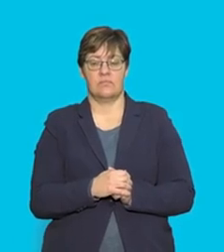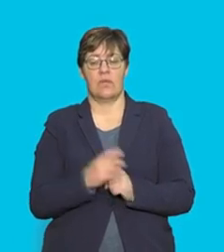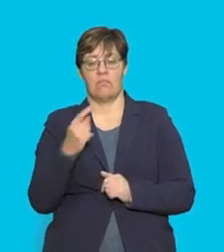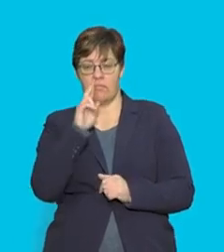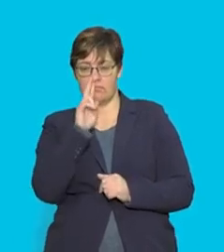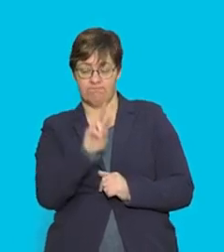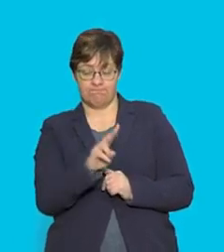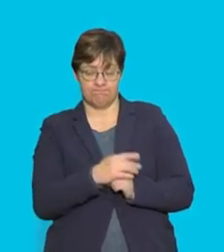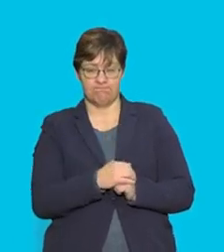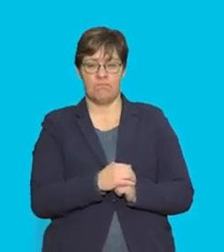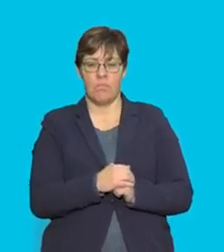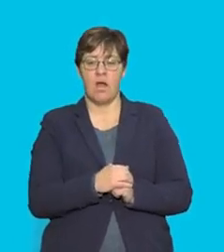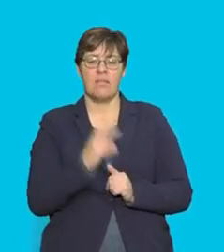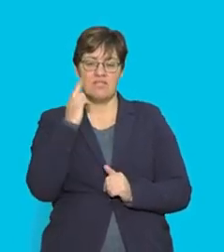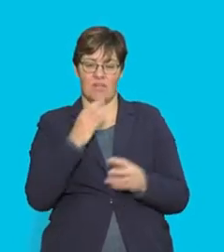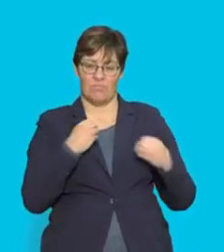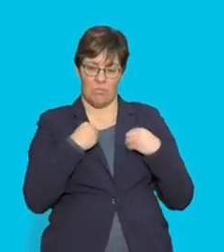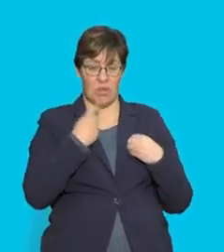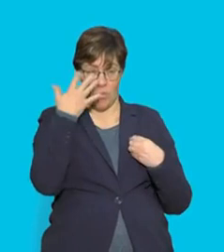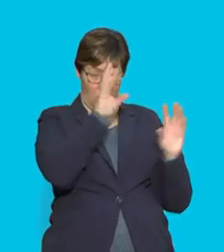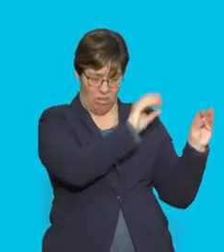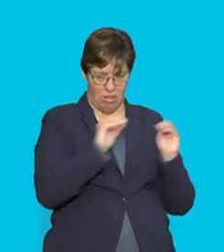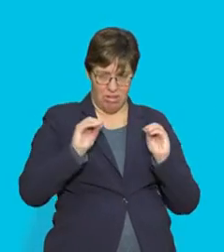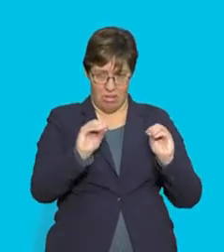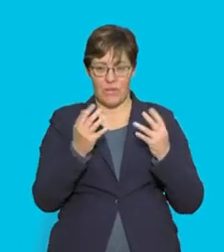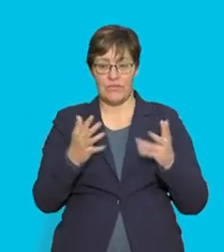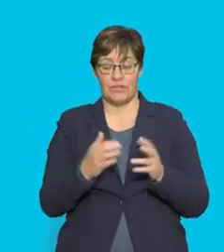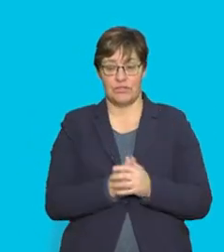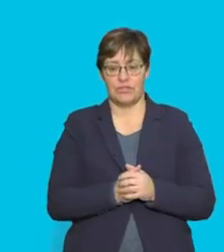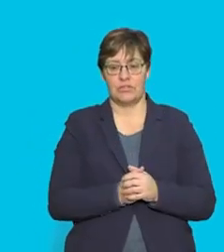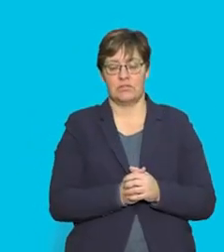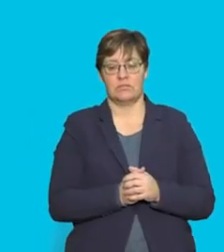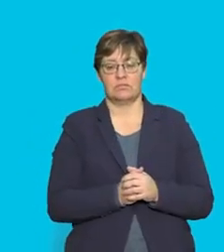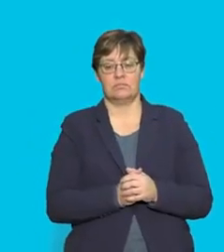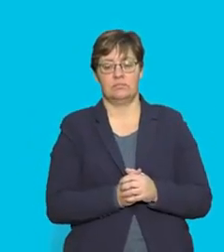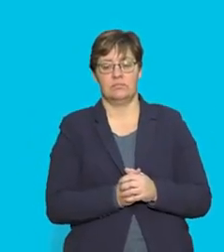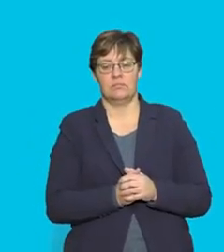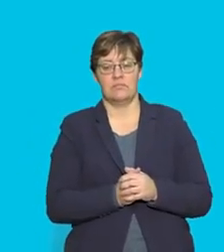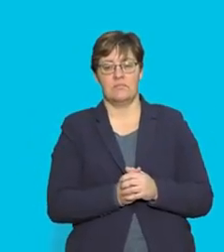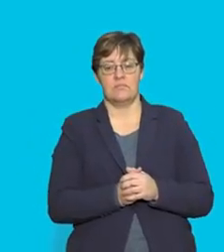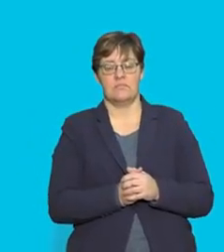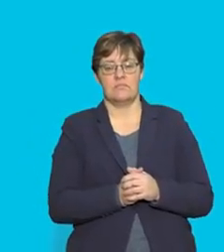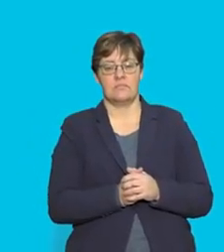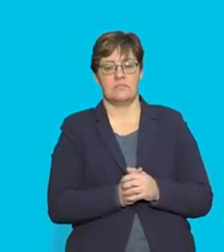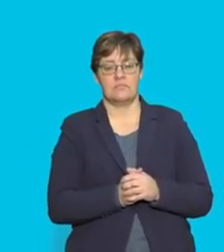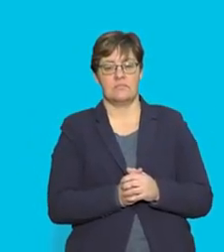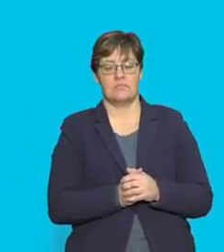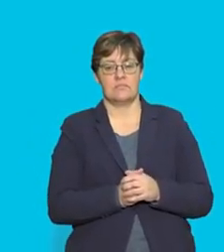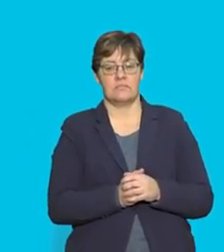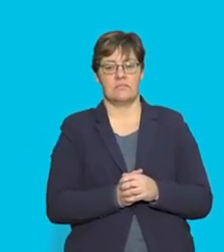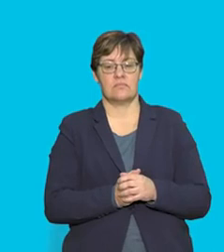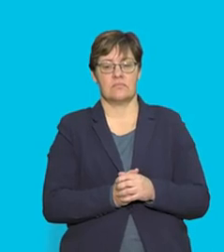of my nice properties that I know of a rhombus, right?